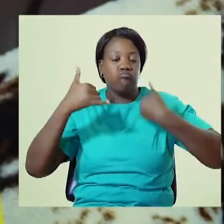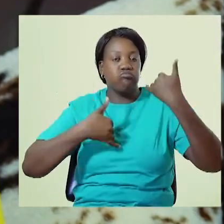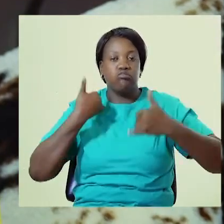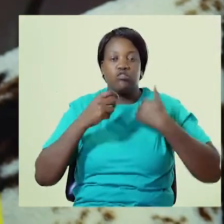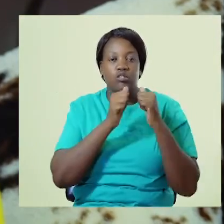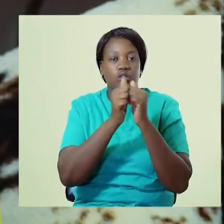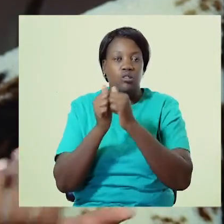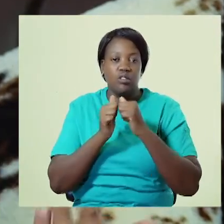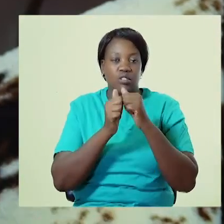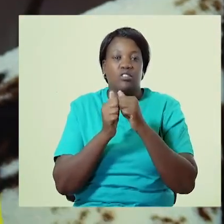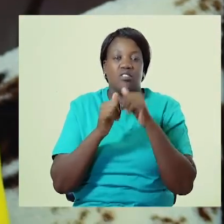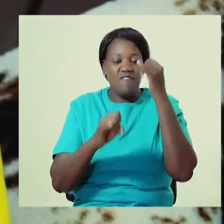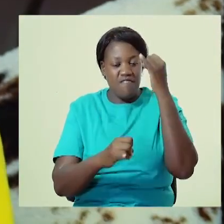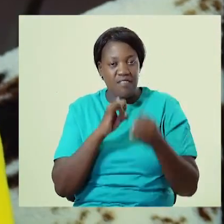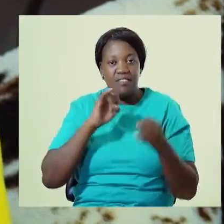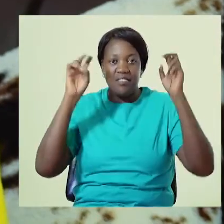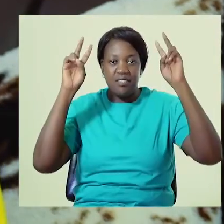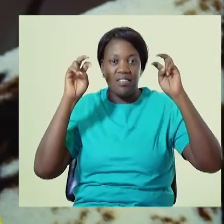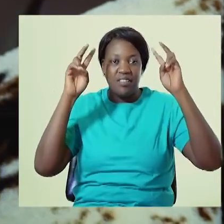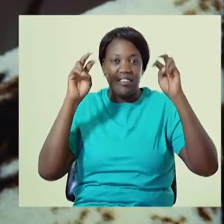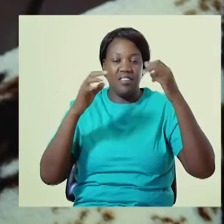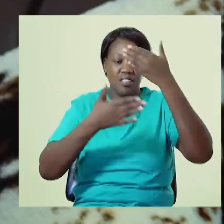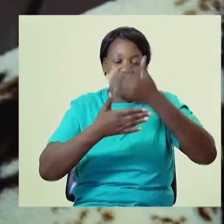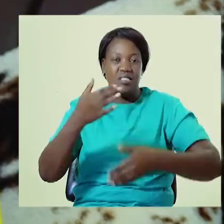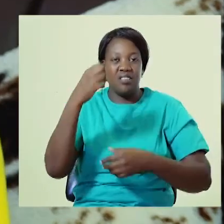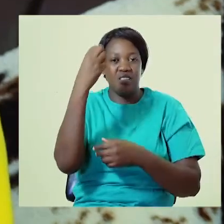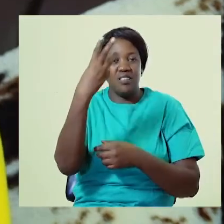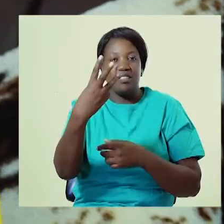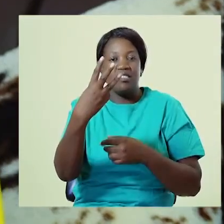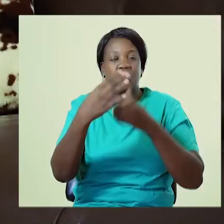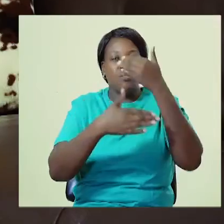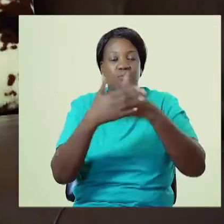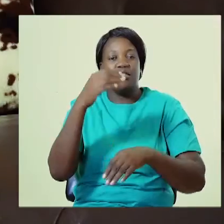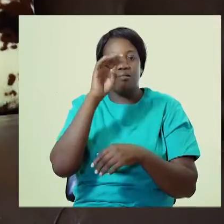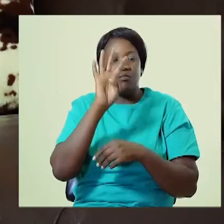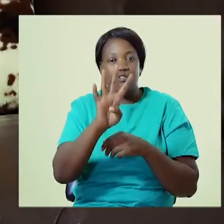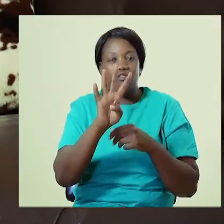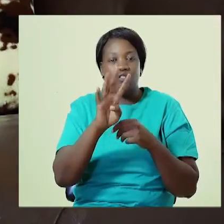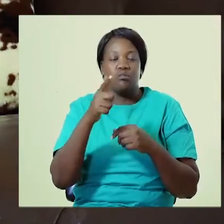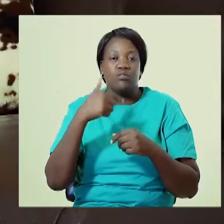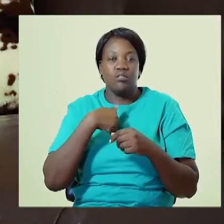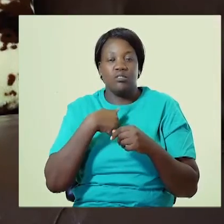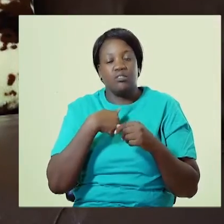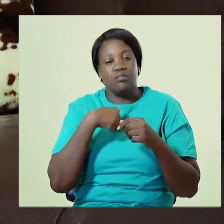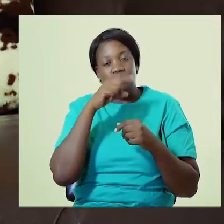series and are ready for the final examination of Paper 3 and Paper 4. From me,